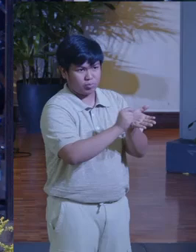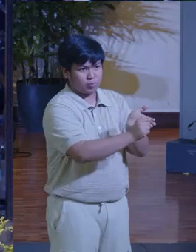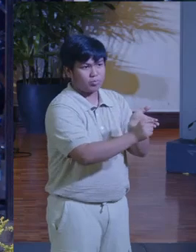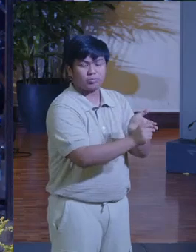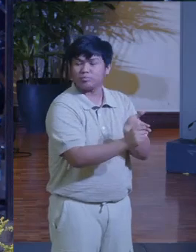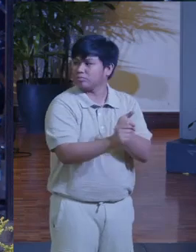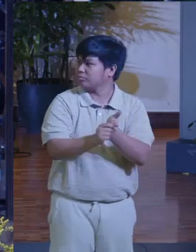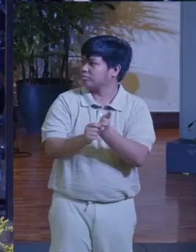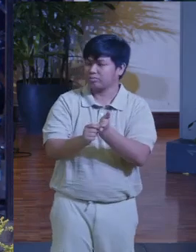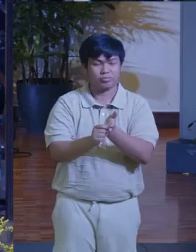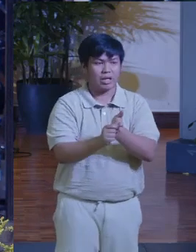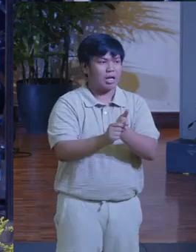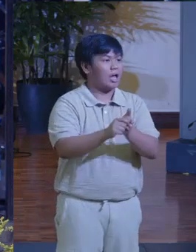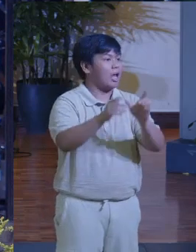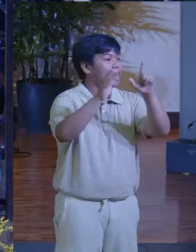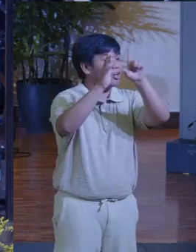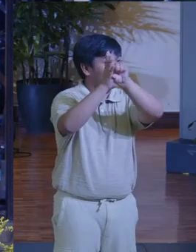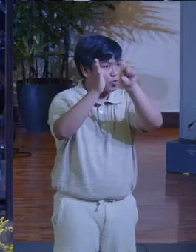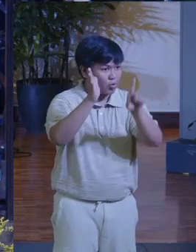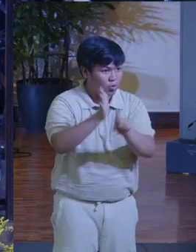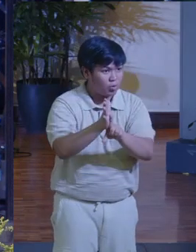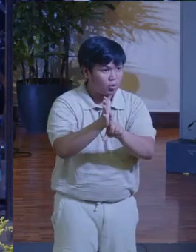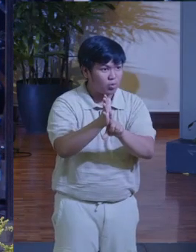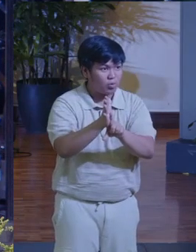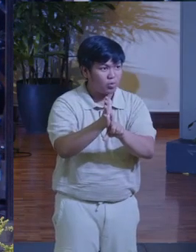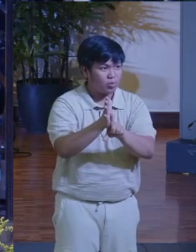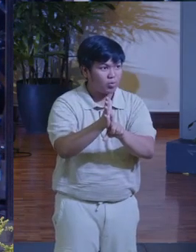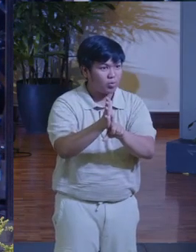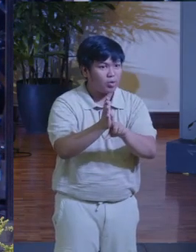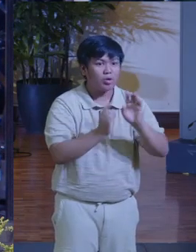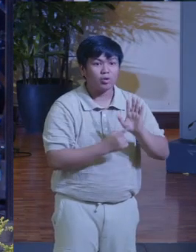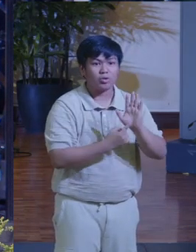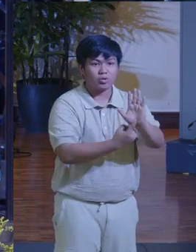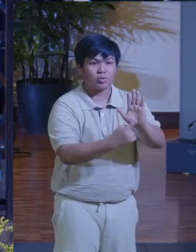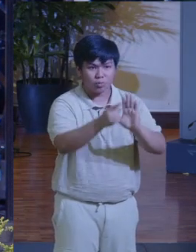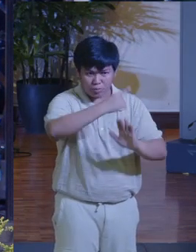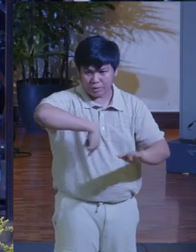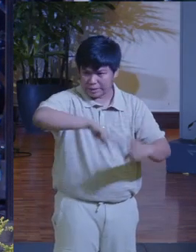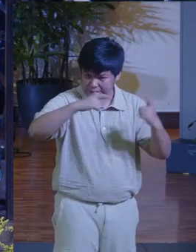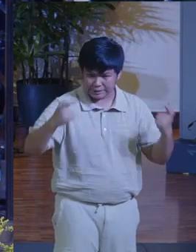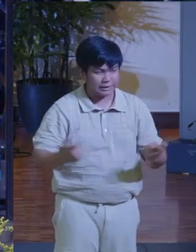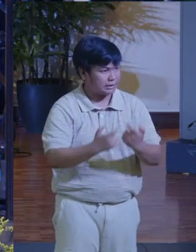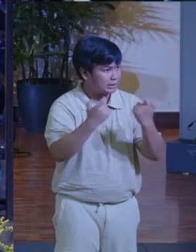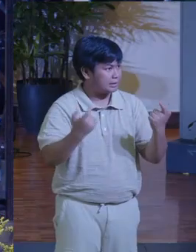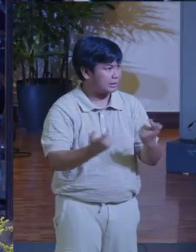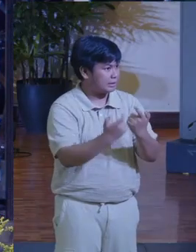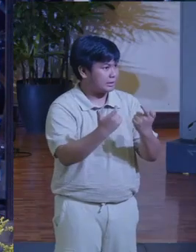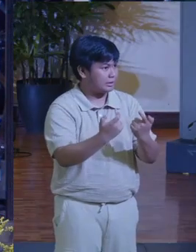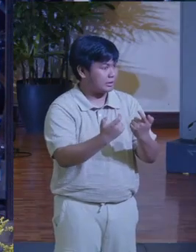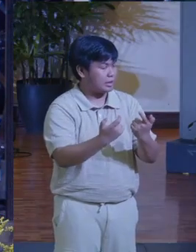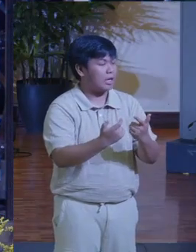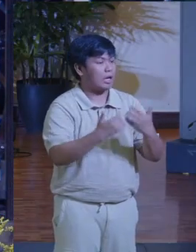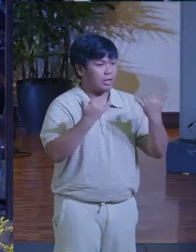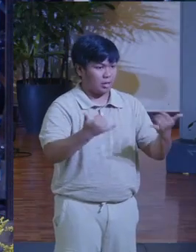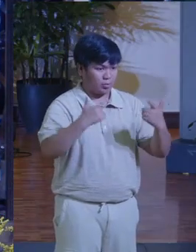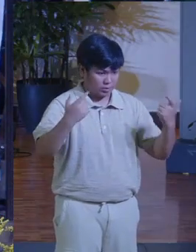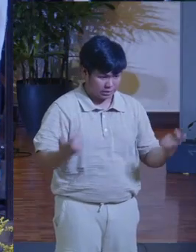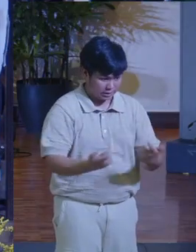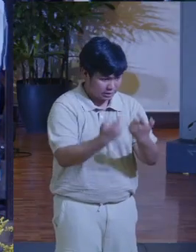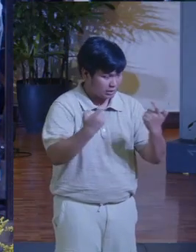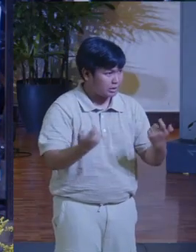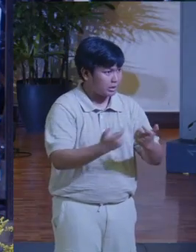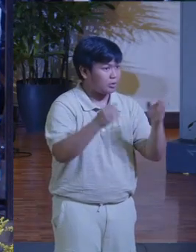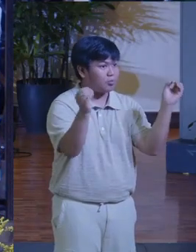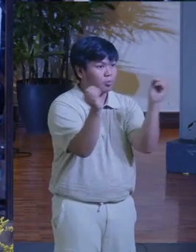20 pala, now the law came in to increase the trespass, but where sin increased, grace abounded all